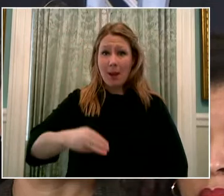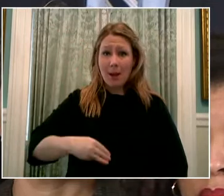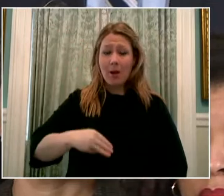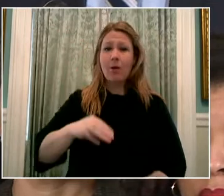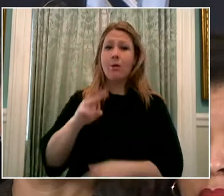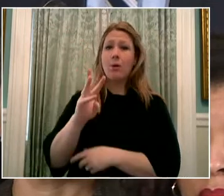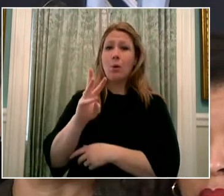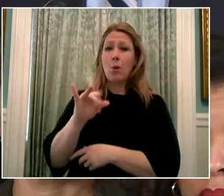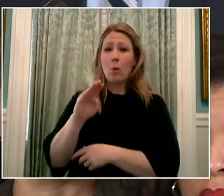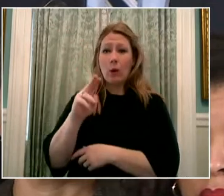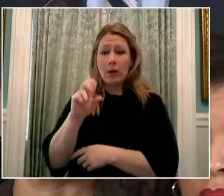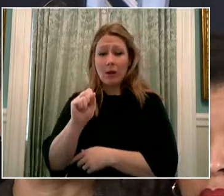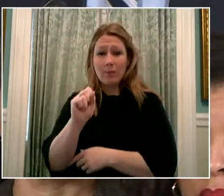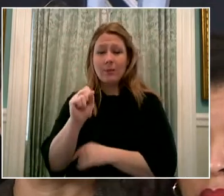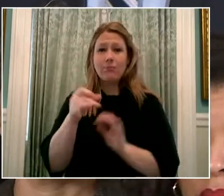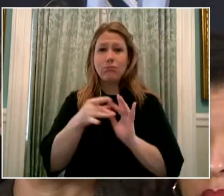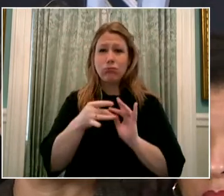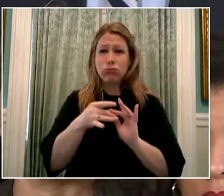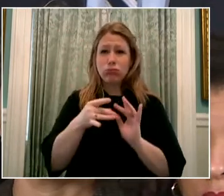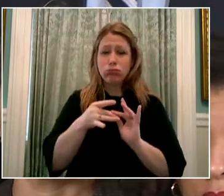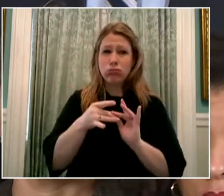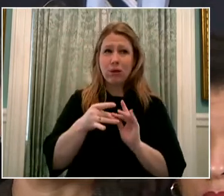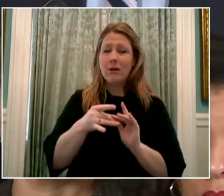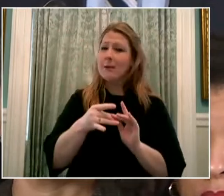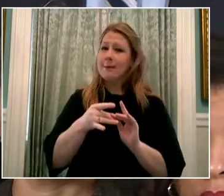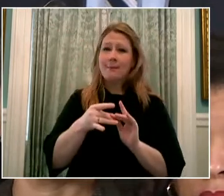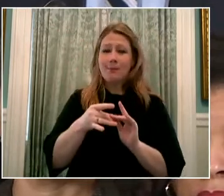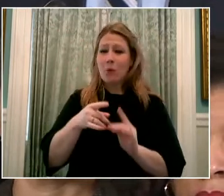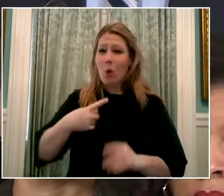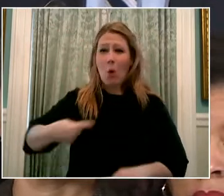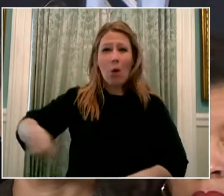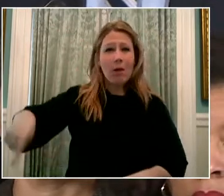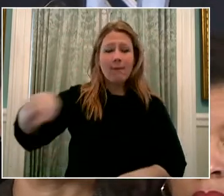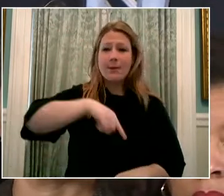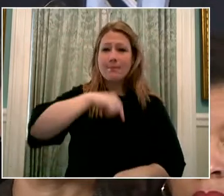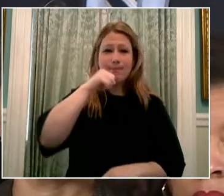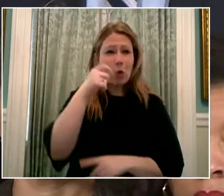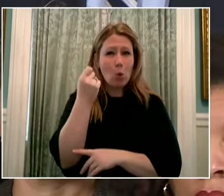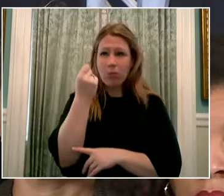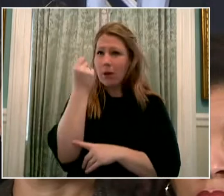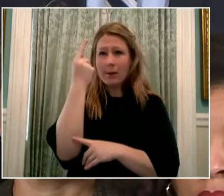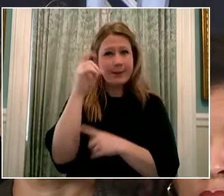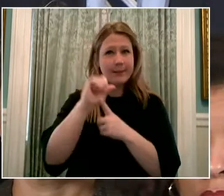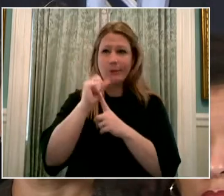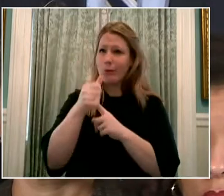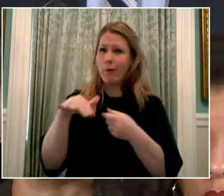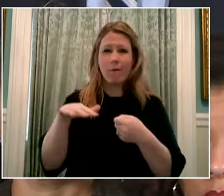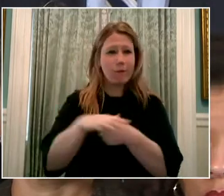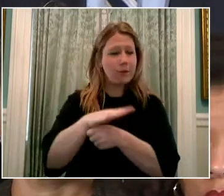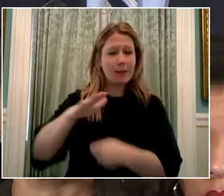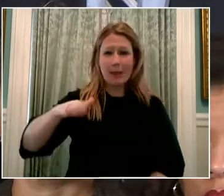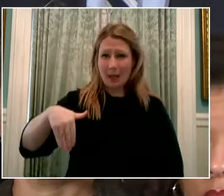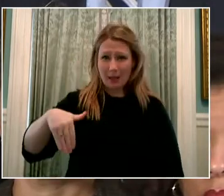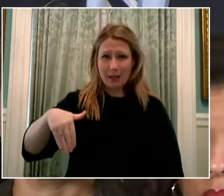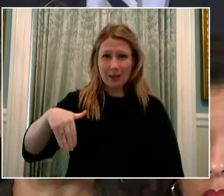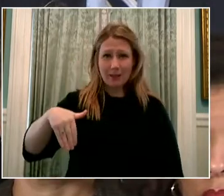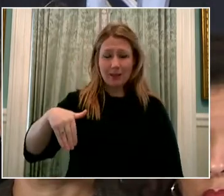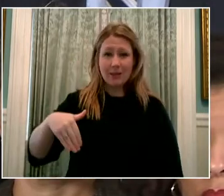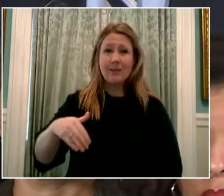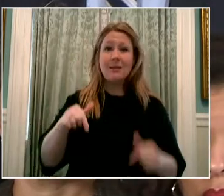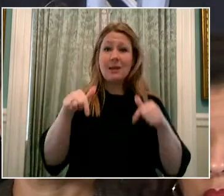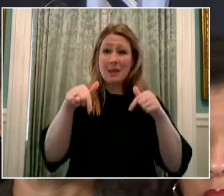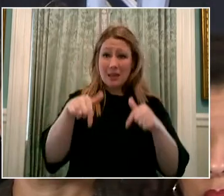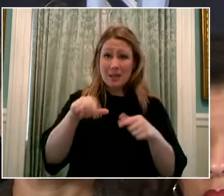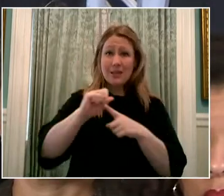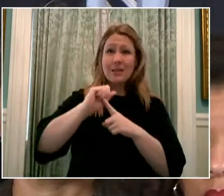of us in this city. This is one of the largest humanitarian crises that this city has